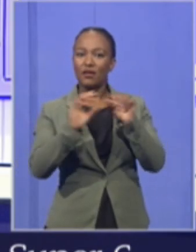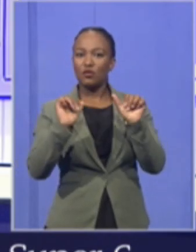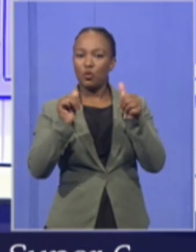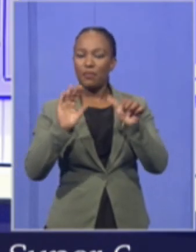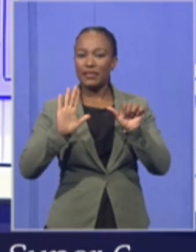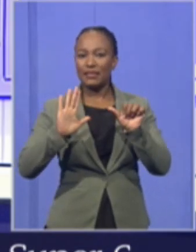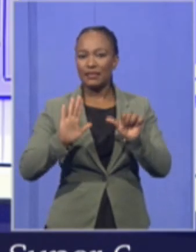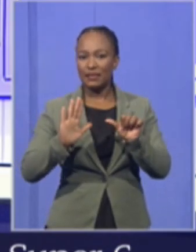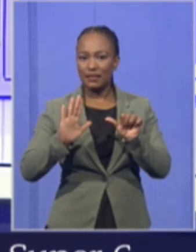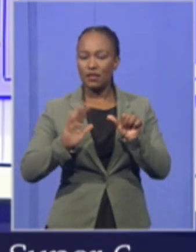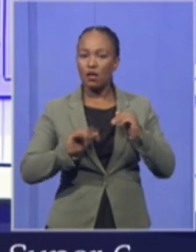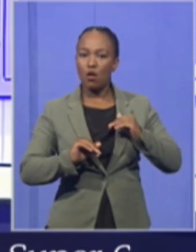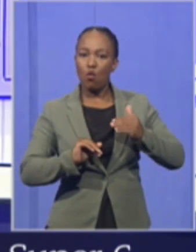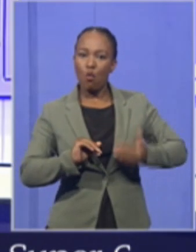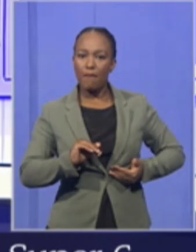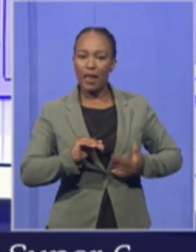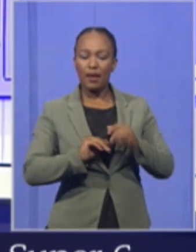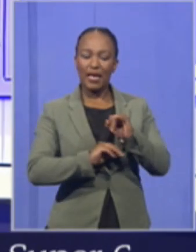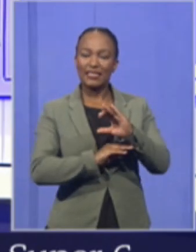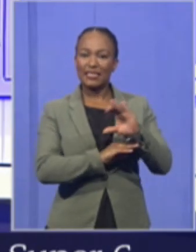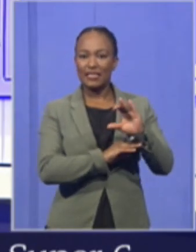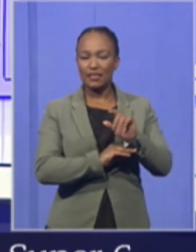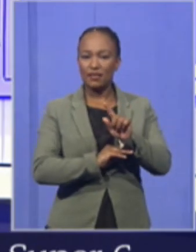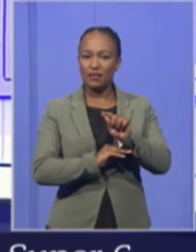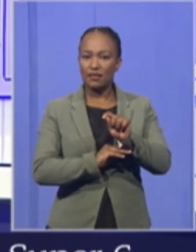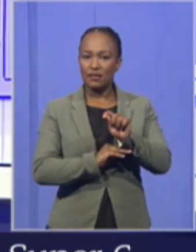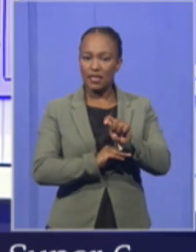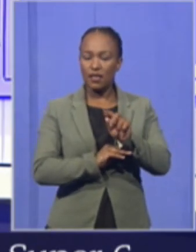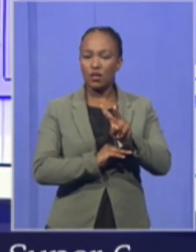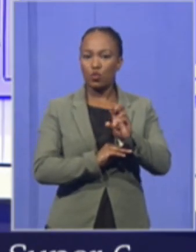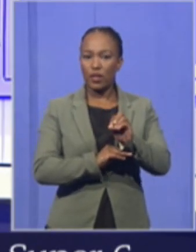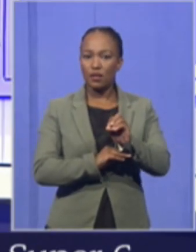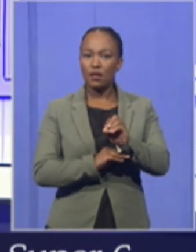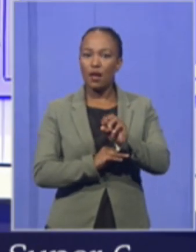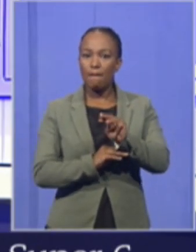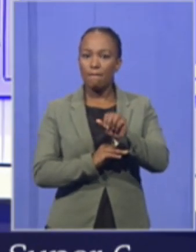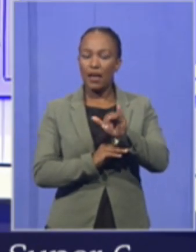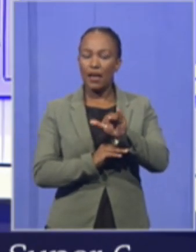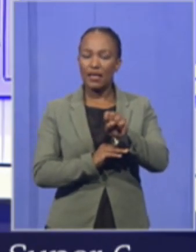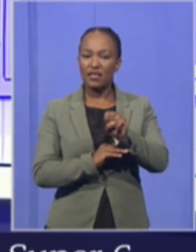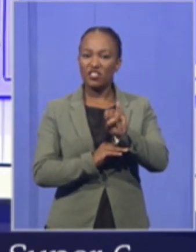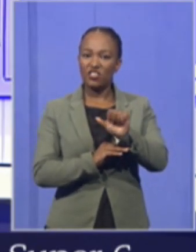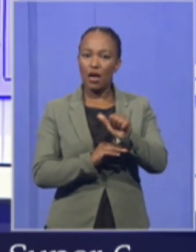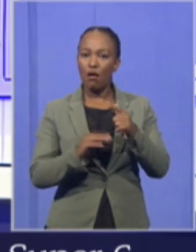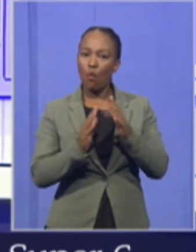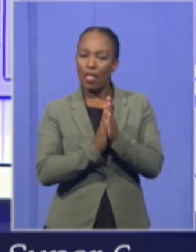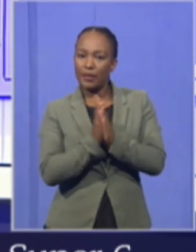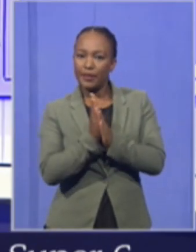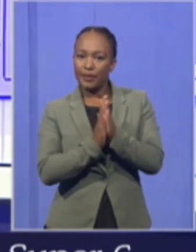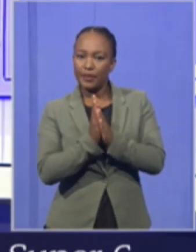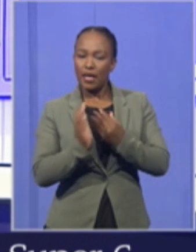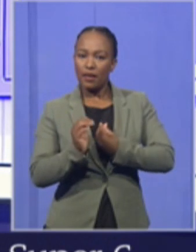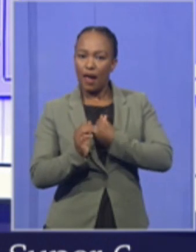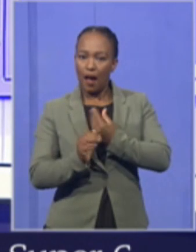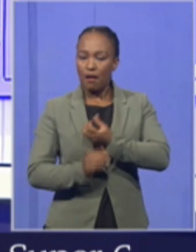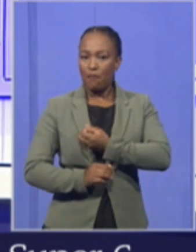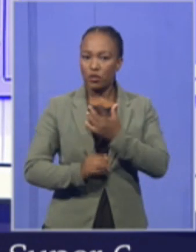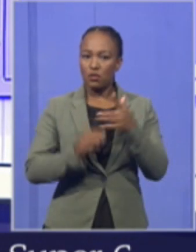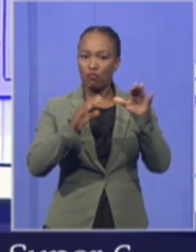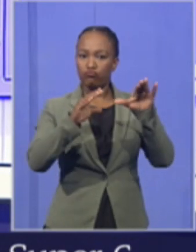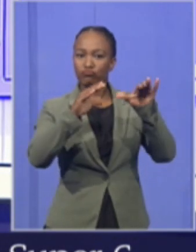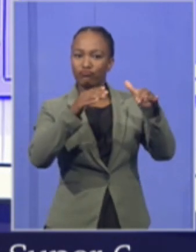sa lefatshe sa basadi sa ICC T20 kwa Malaysia ka noto e kwa godimo. Setlhopha sa Young Proteas se iseng